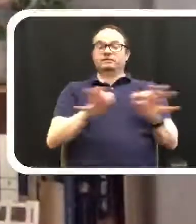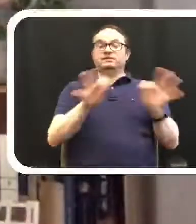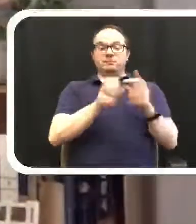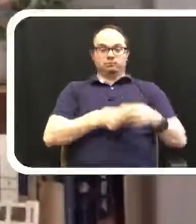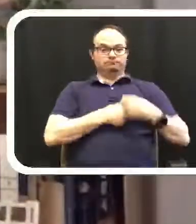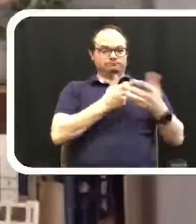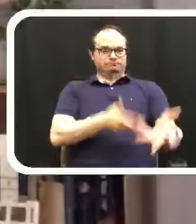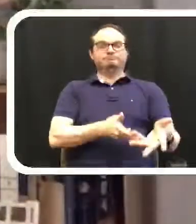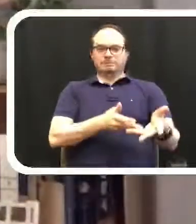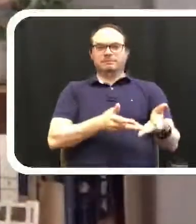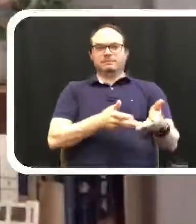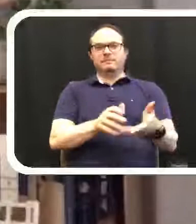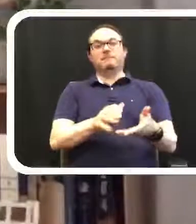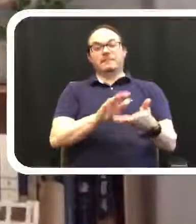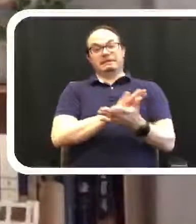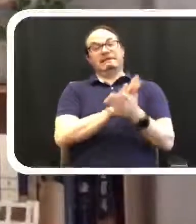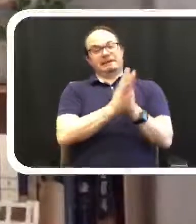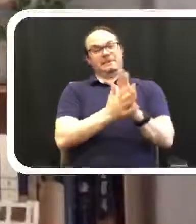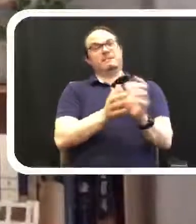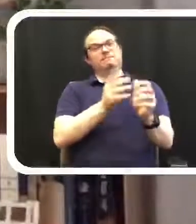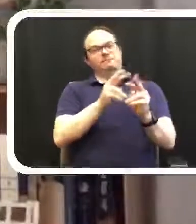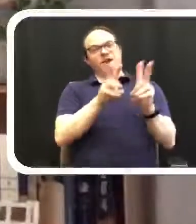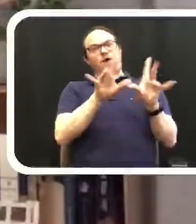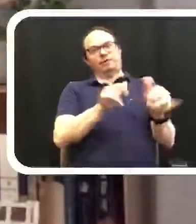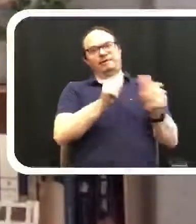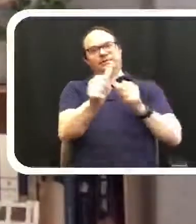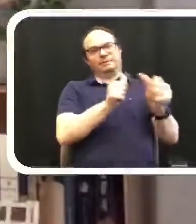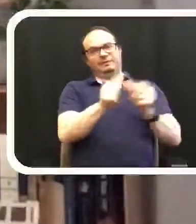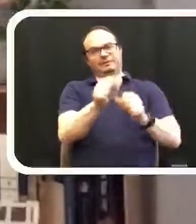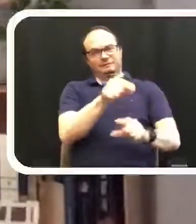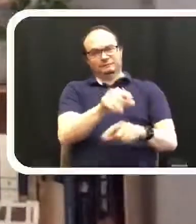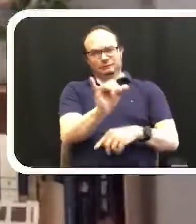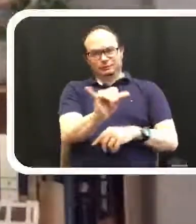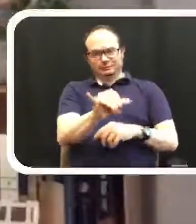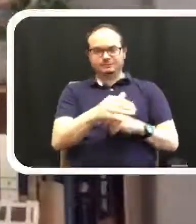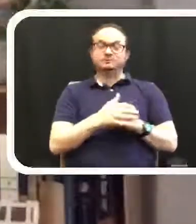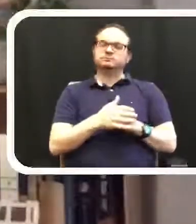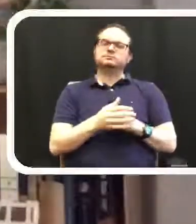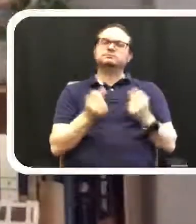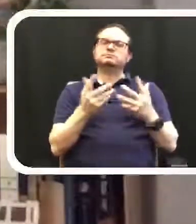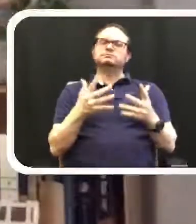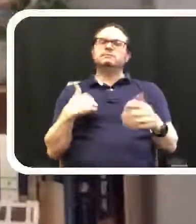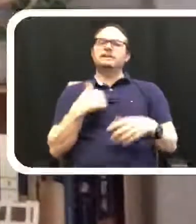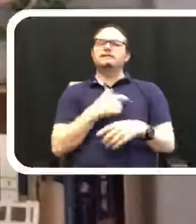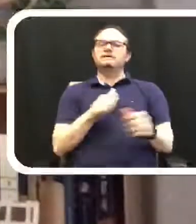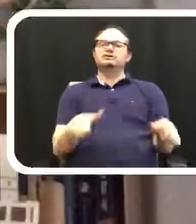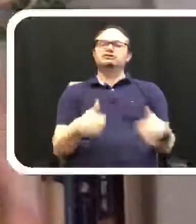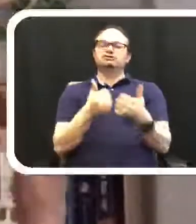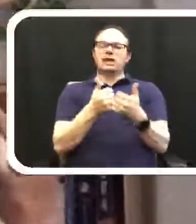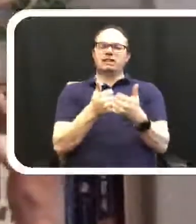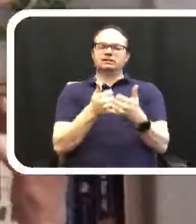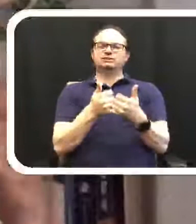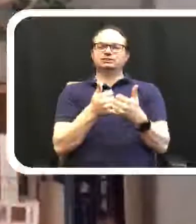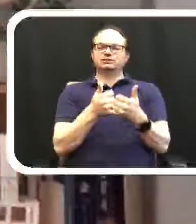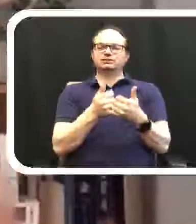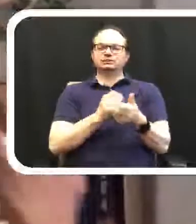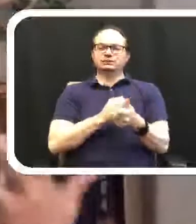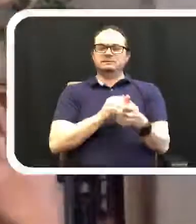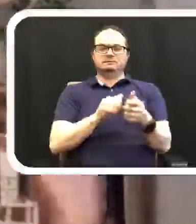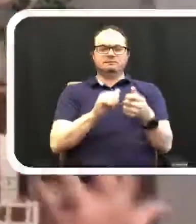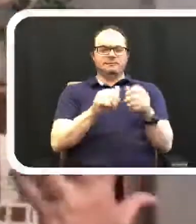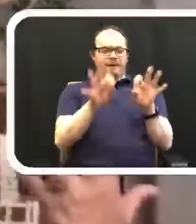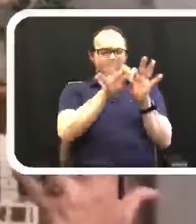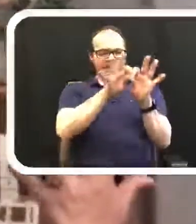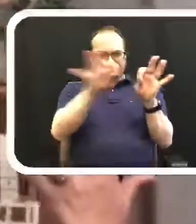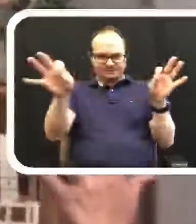is. So, yes, some of us are really challenged by putting together sentences that are